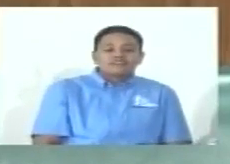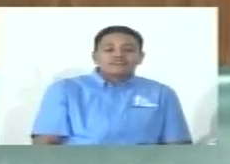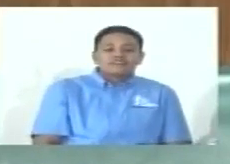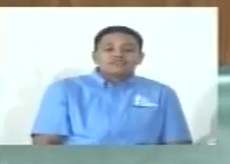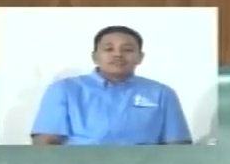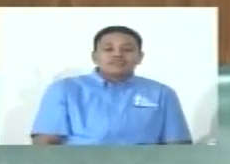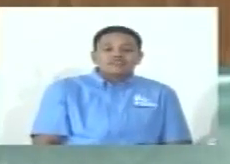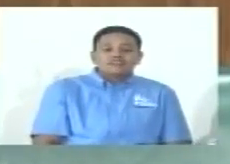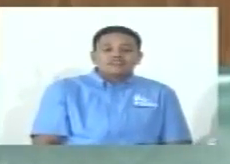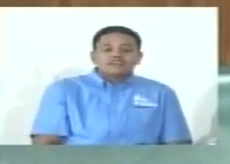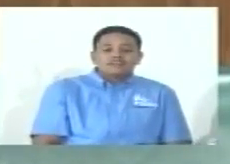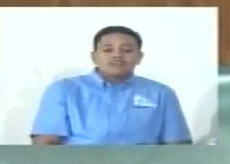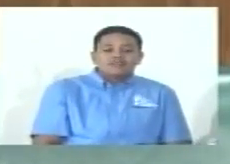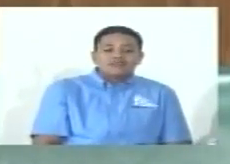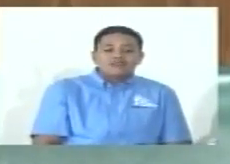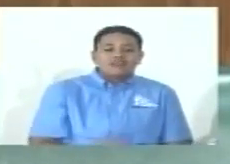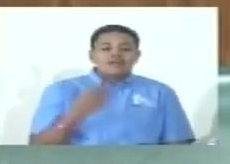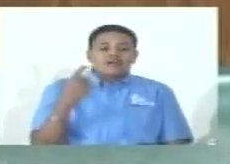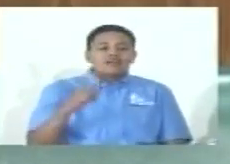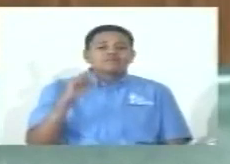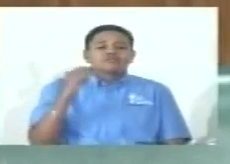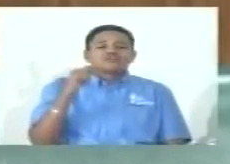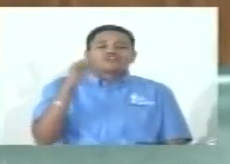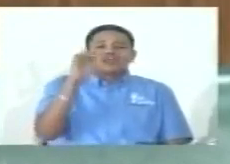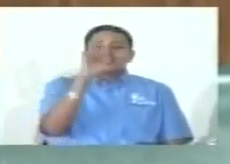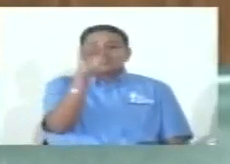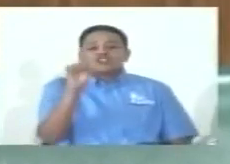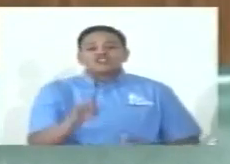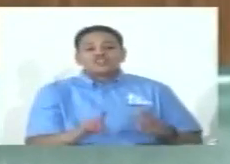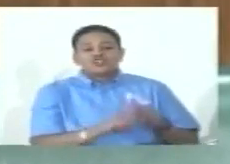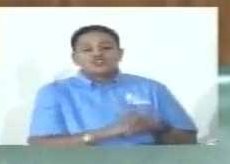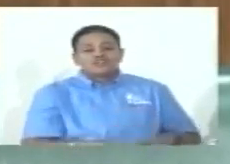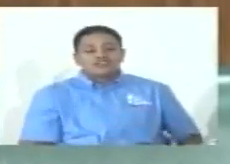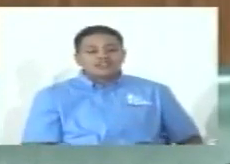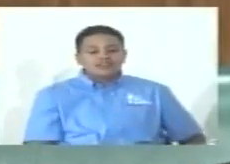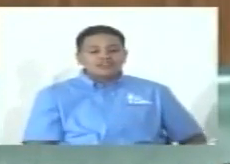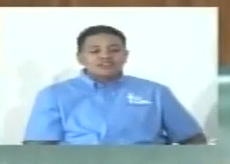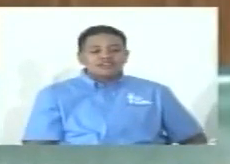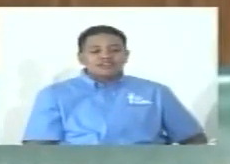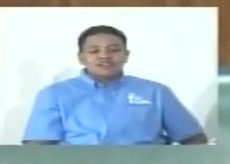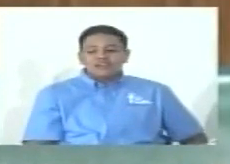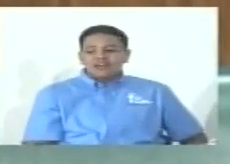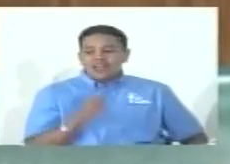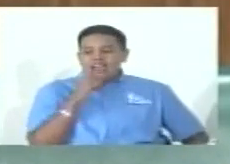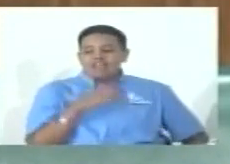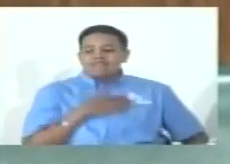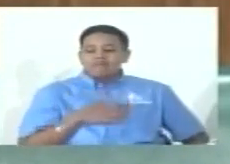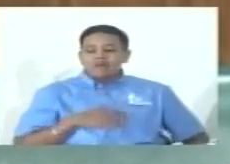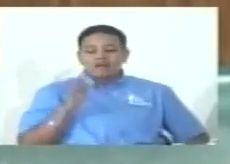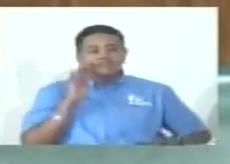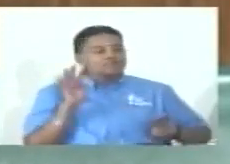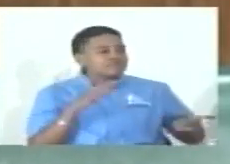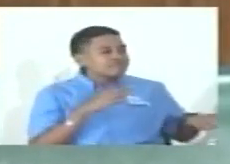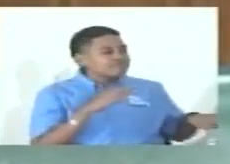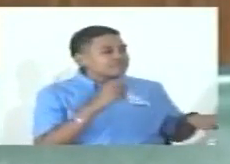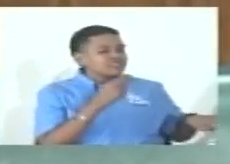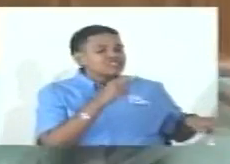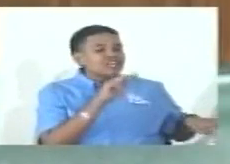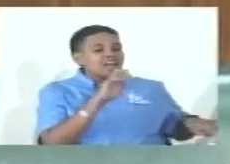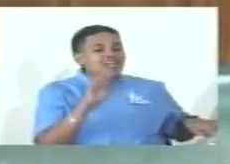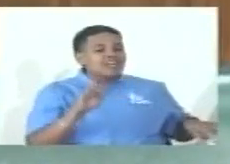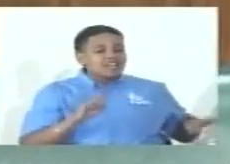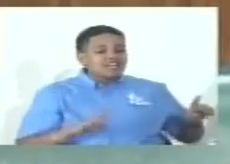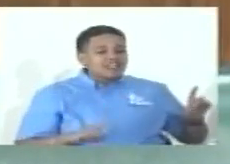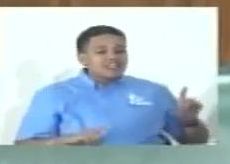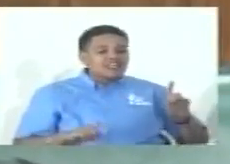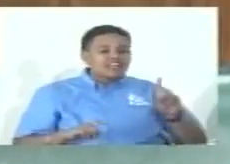Minister, Shahine turn up. And everybody's attention was on Shahine. The deceased had lived in